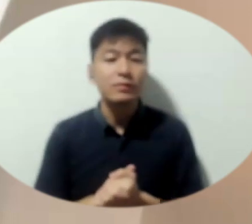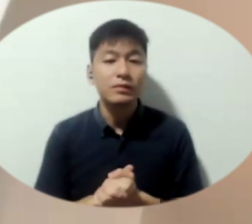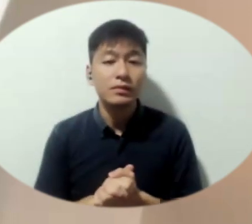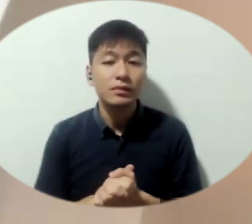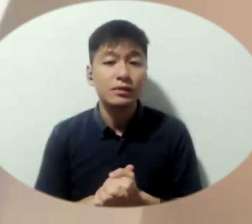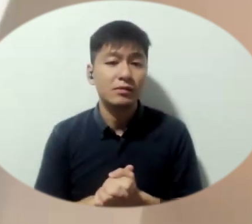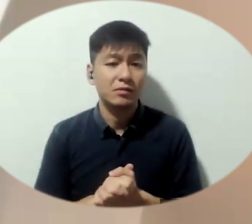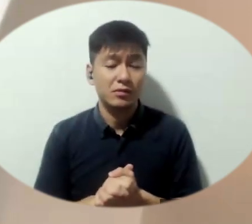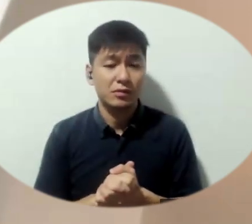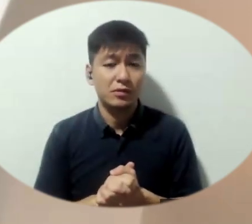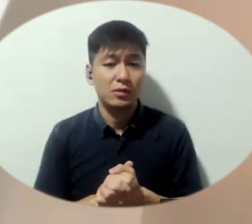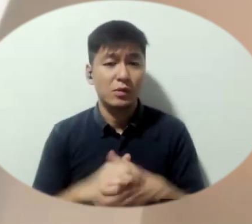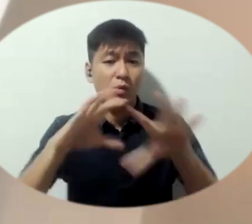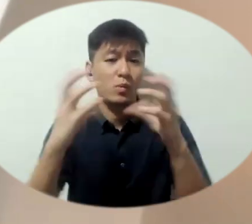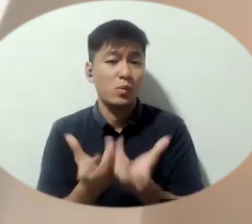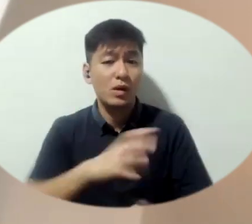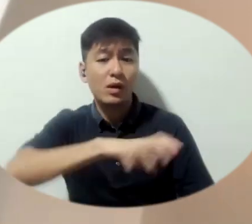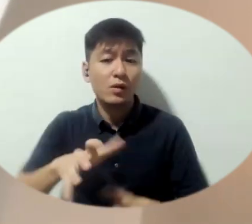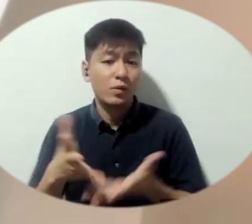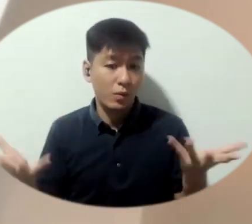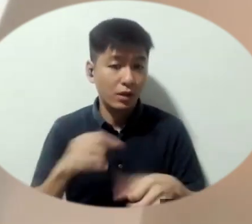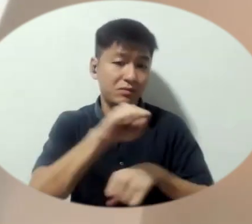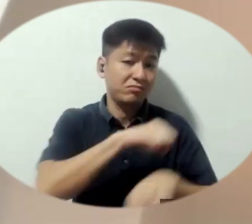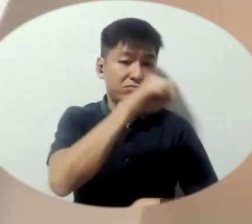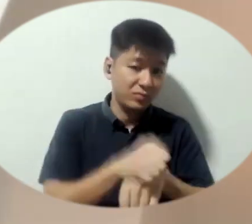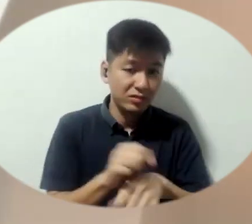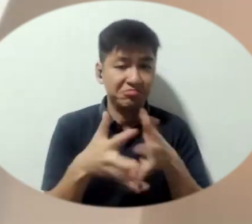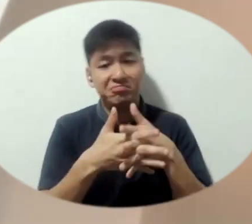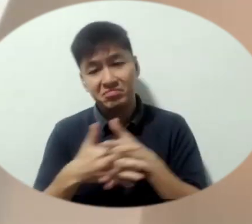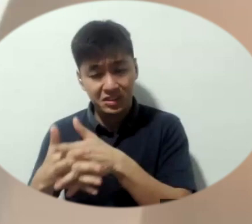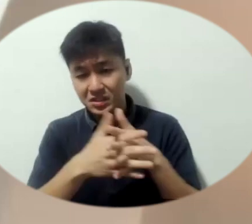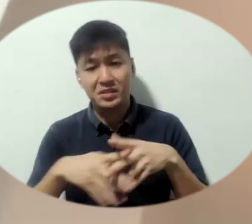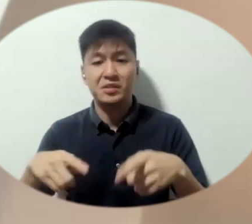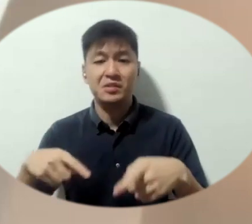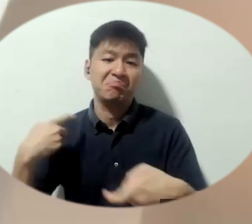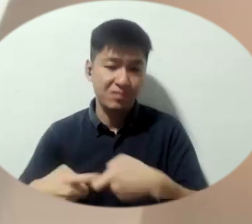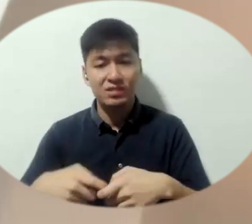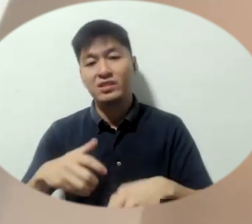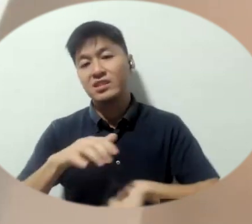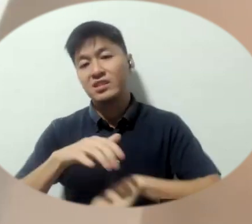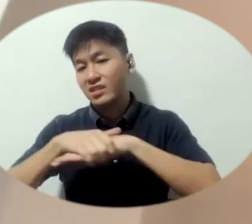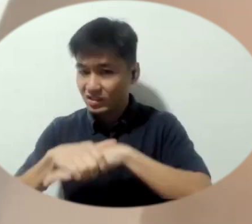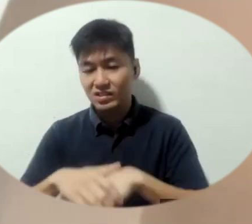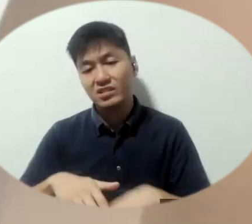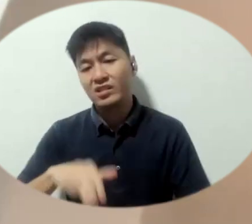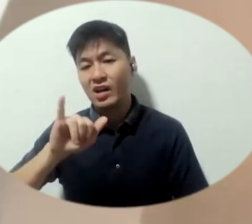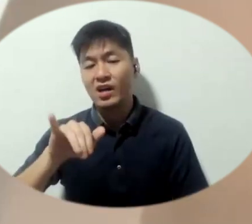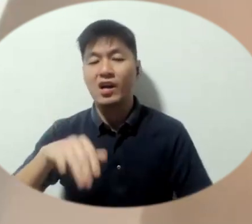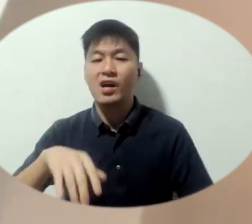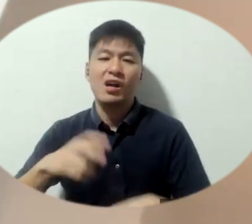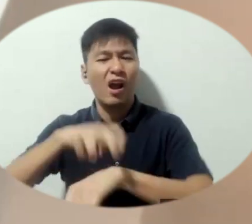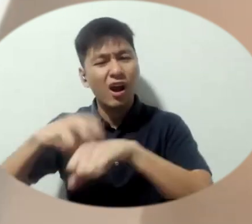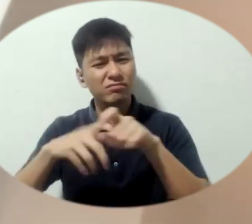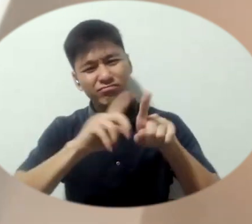States, Spain, England, and Ireland. And it was a transformative experience, as